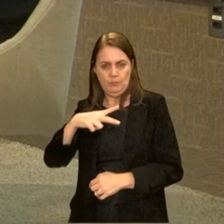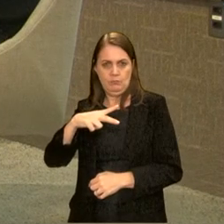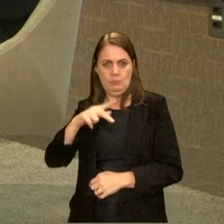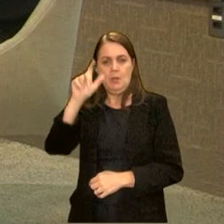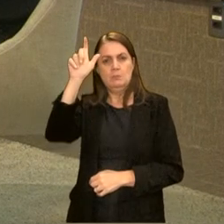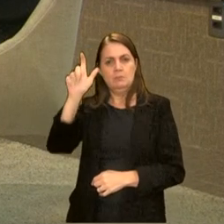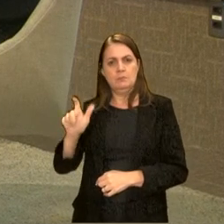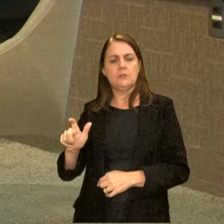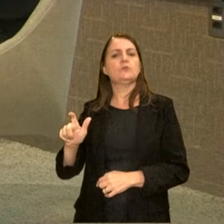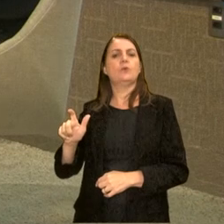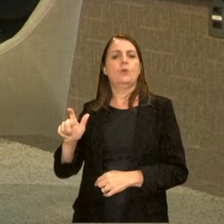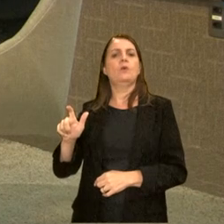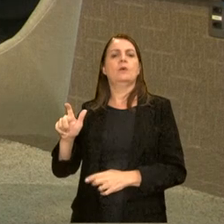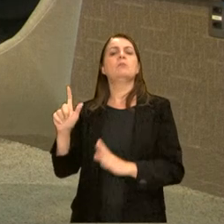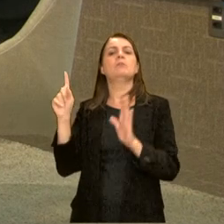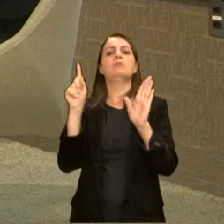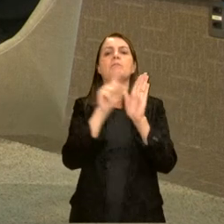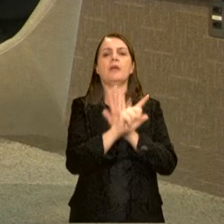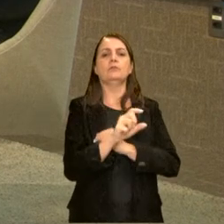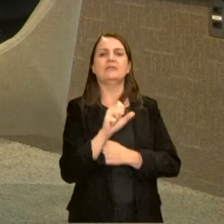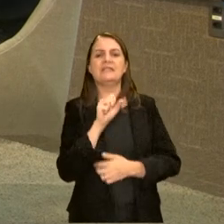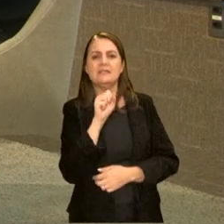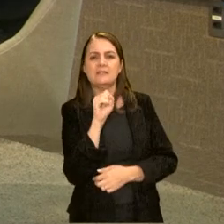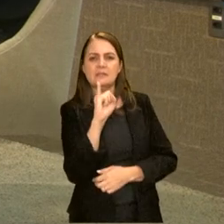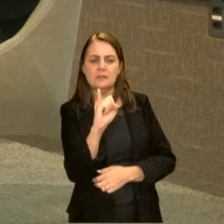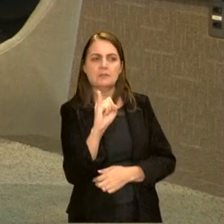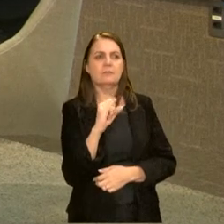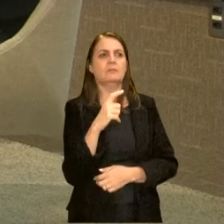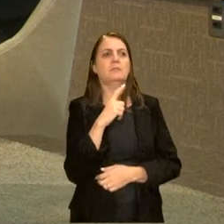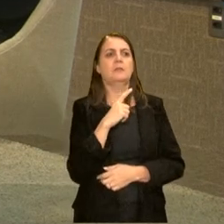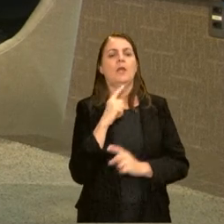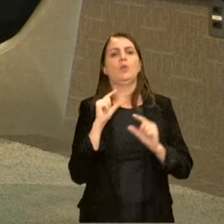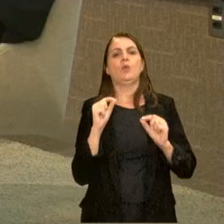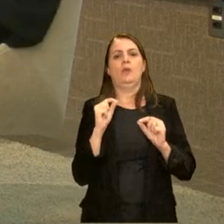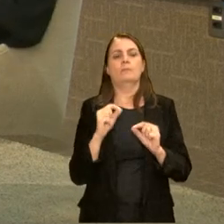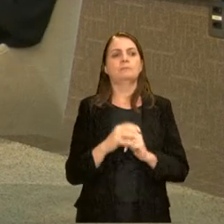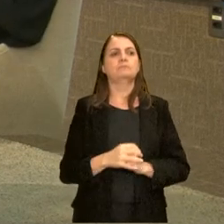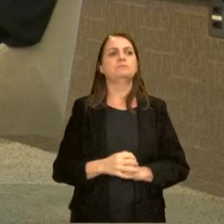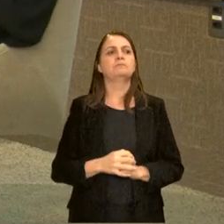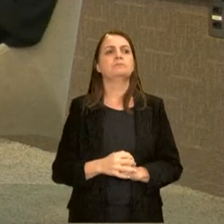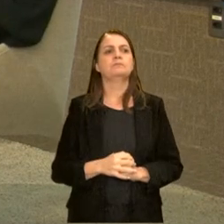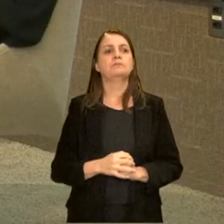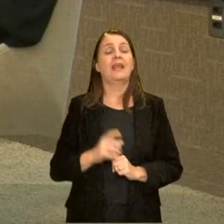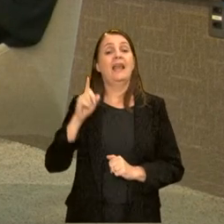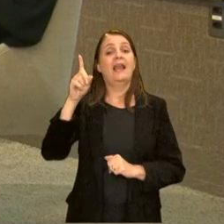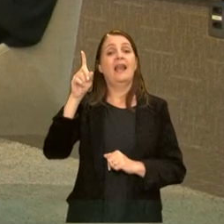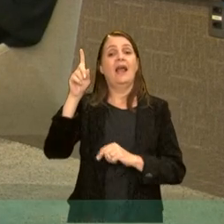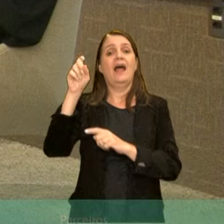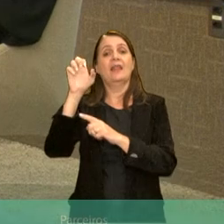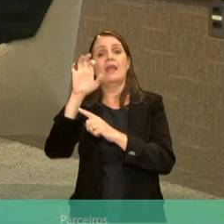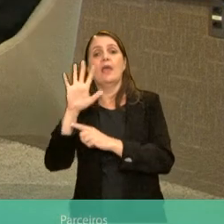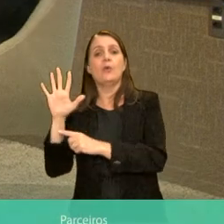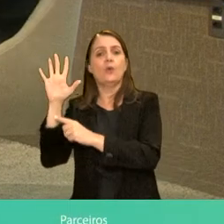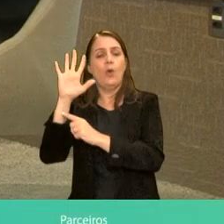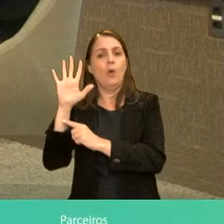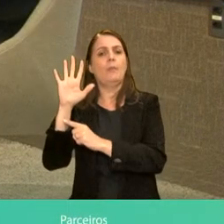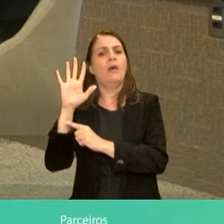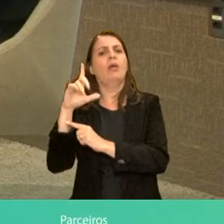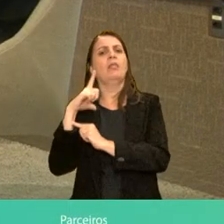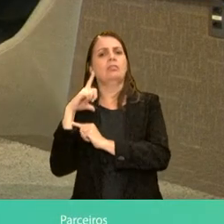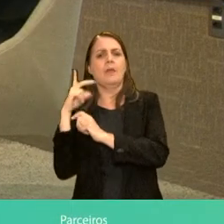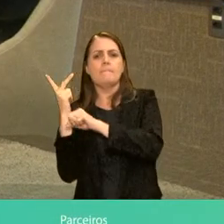A person asking about the demand, for example, European demand for combustion cells,